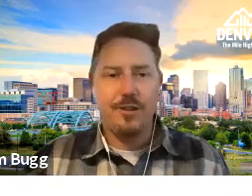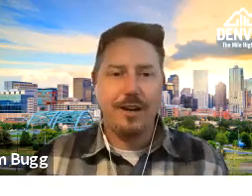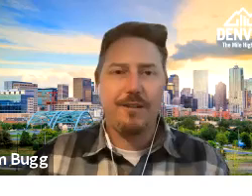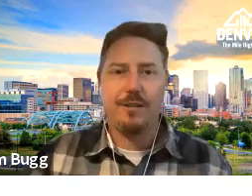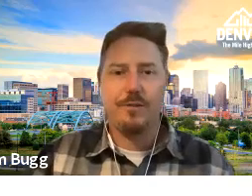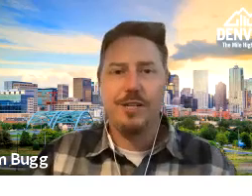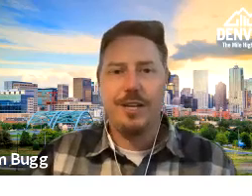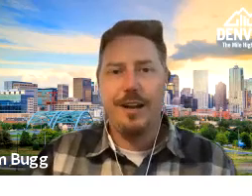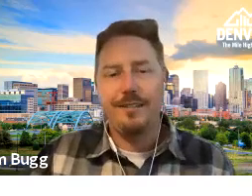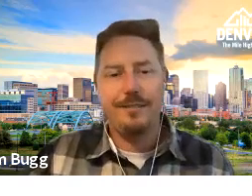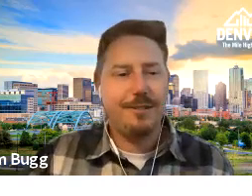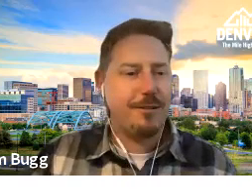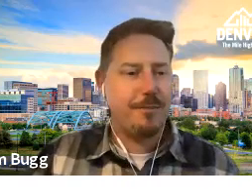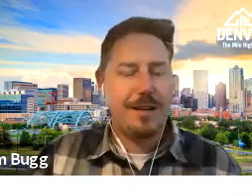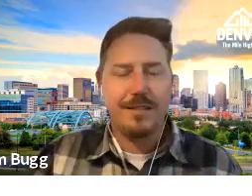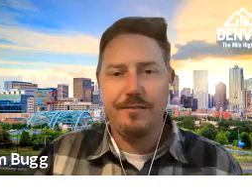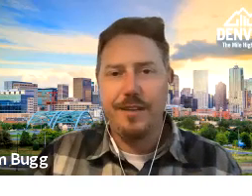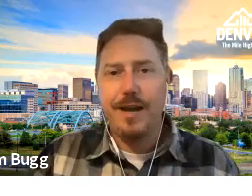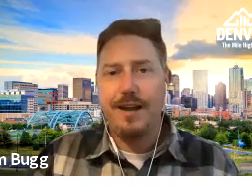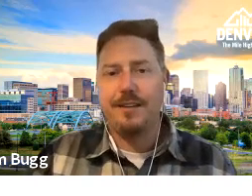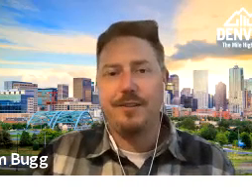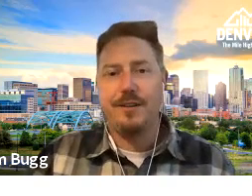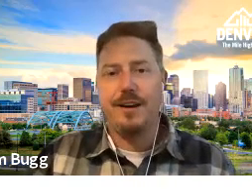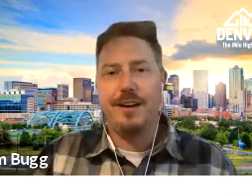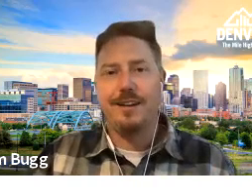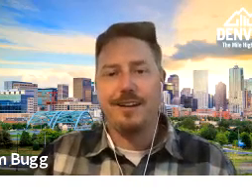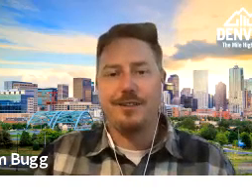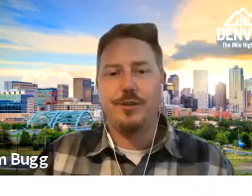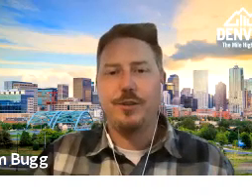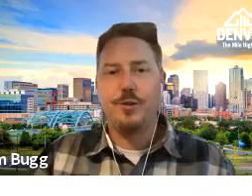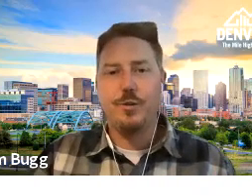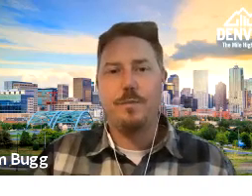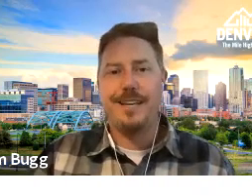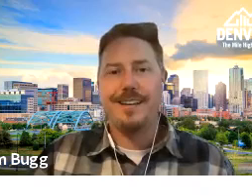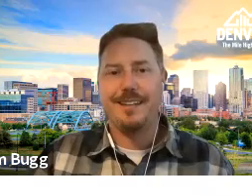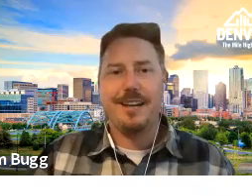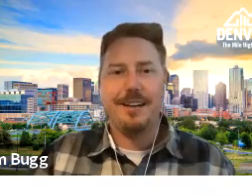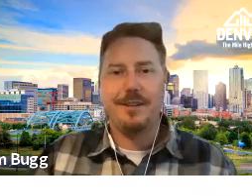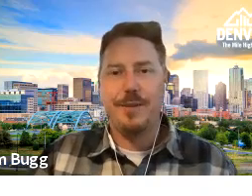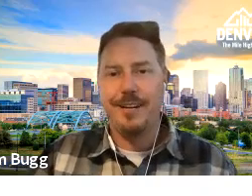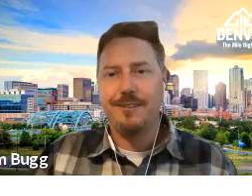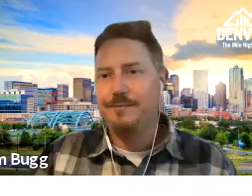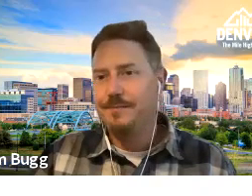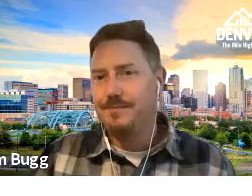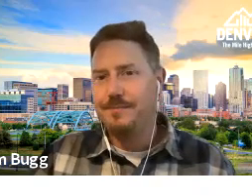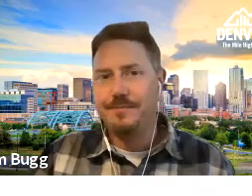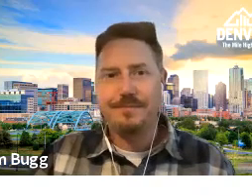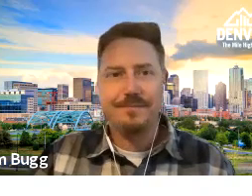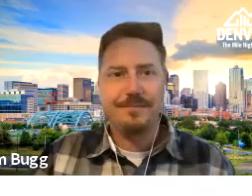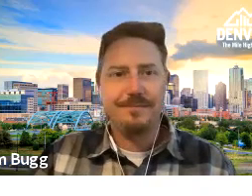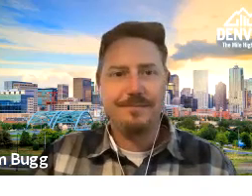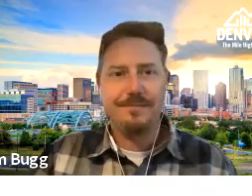Thank you, Cheryl. Appreciate your positive feedback and you being excited to be here.